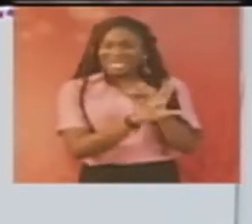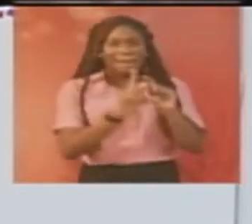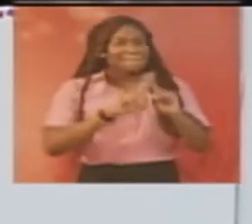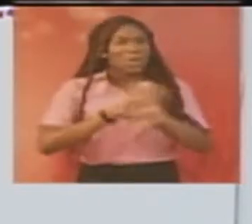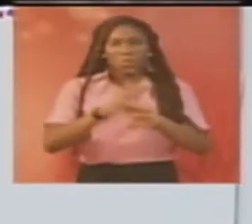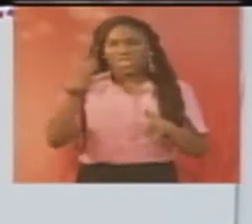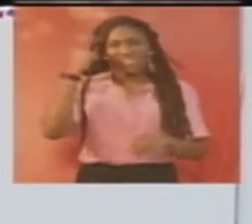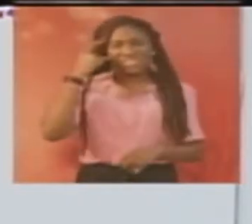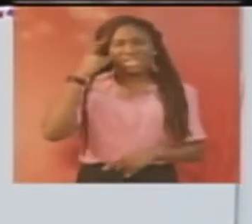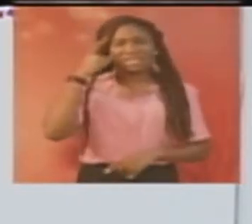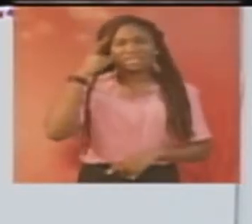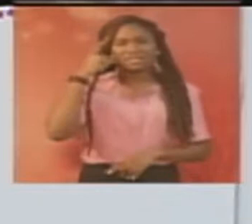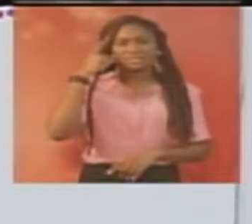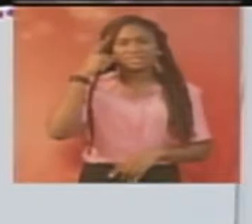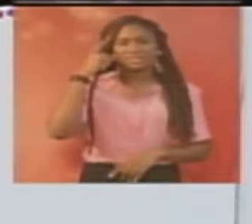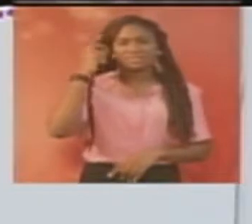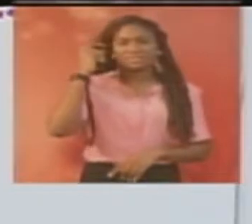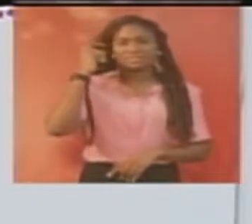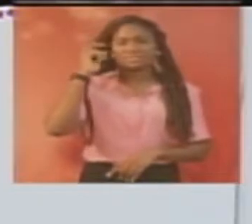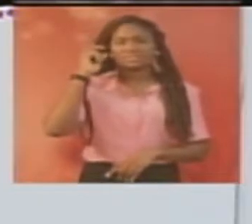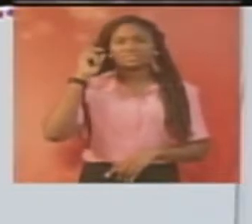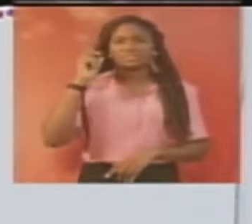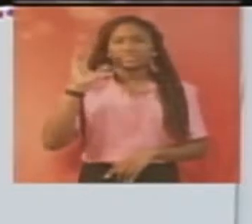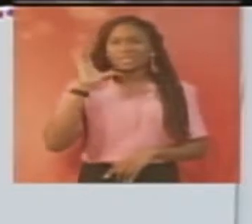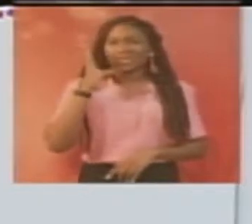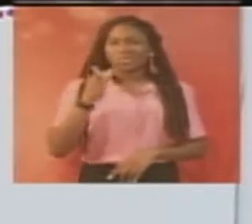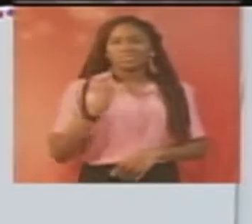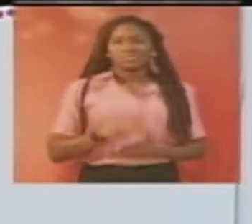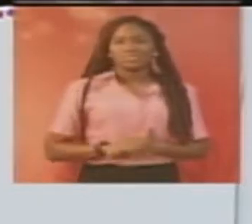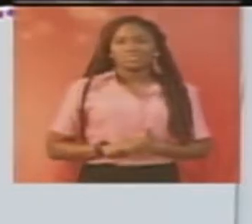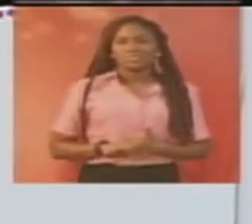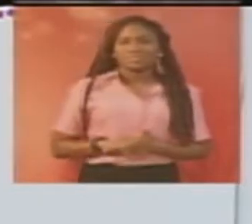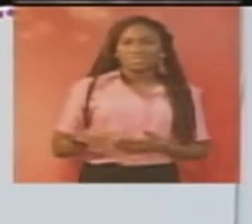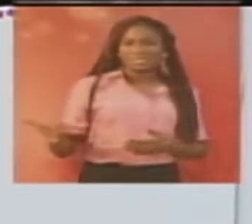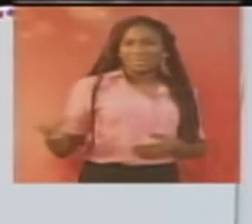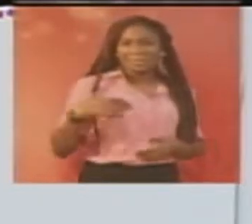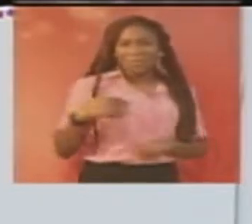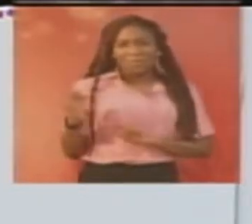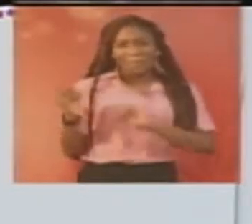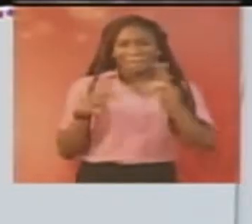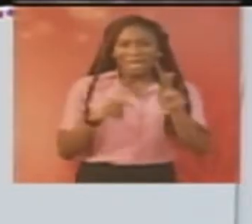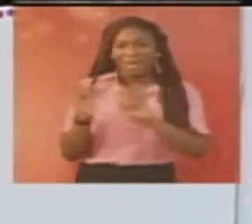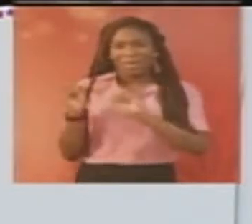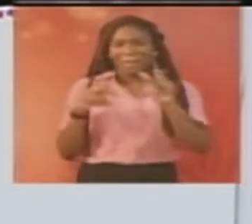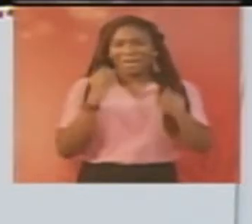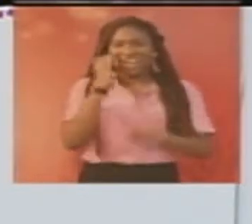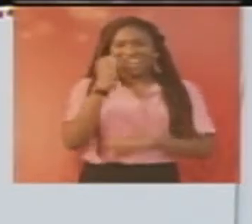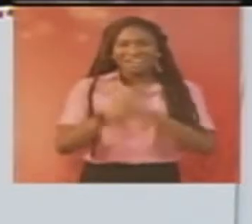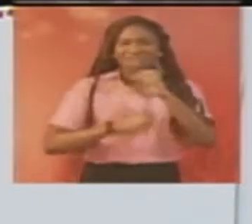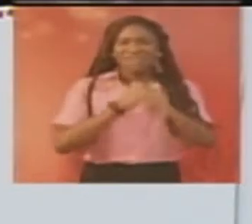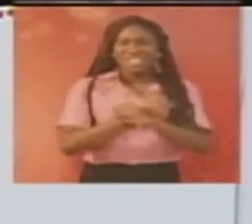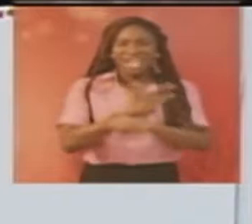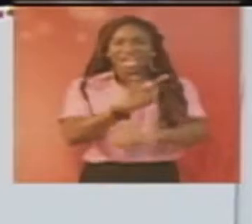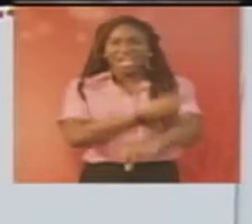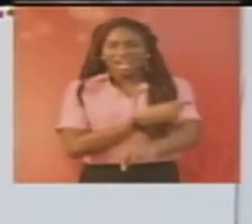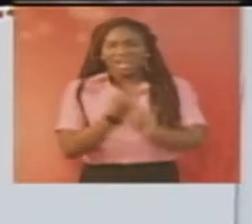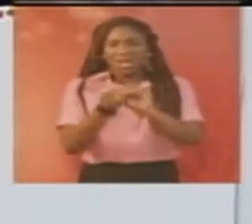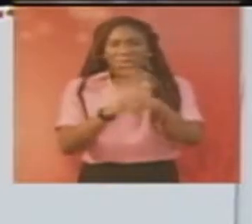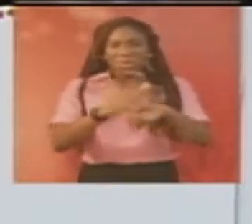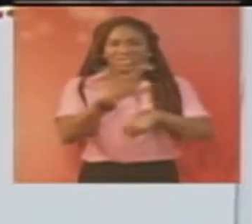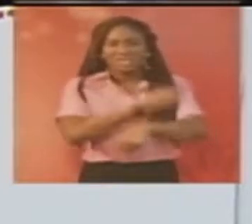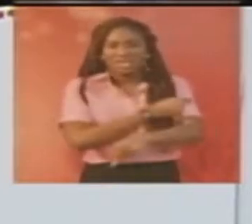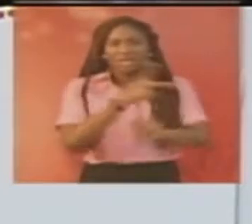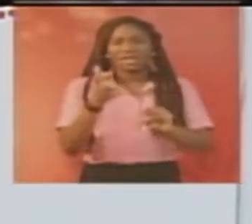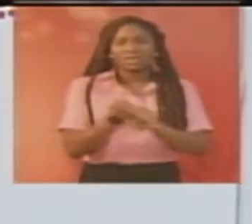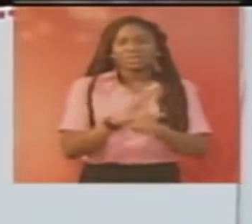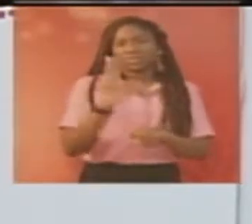it's I doubt it's going to be a scenario where you have to be coming back every single year to get another vaccine. It'll be more about